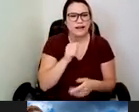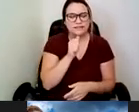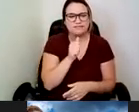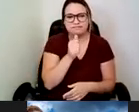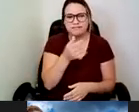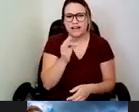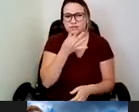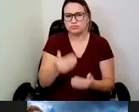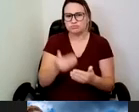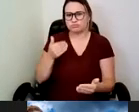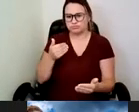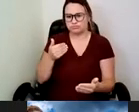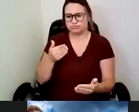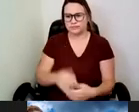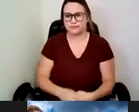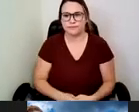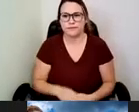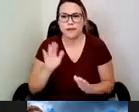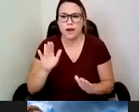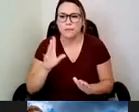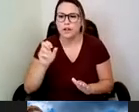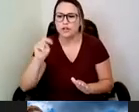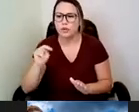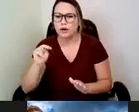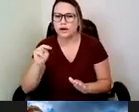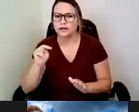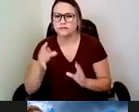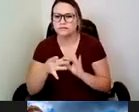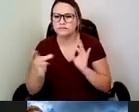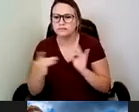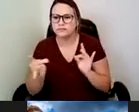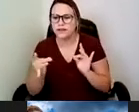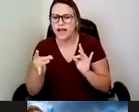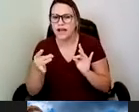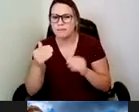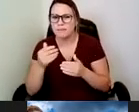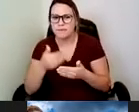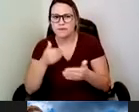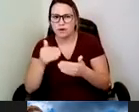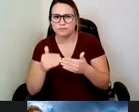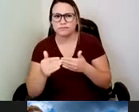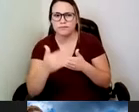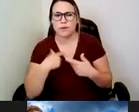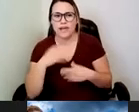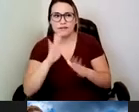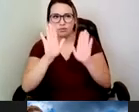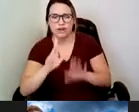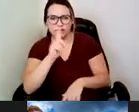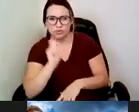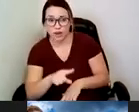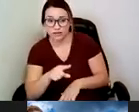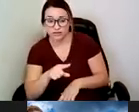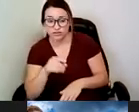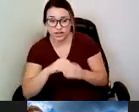slide. Dr. Krenzer, before we move on, I wanted to let you know that we have a great question in the chat that I was wondering if you might want to address before